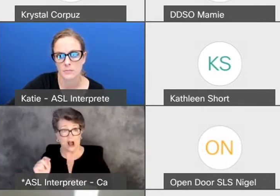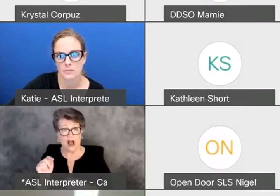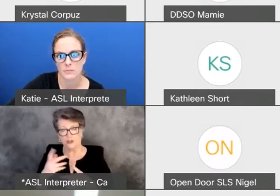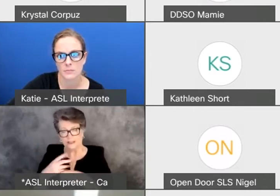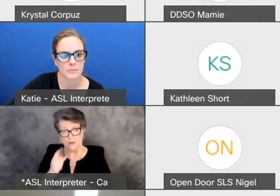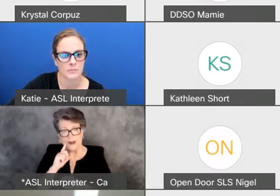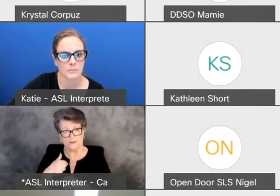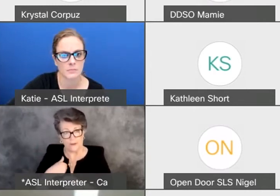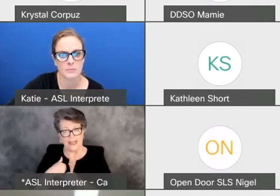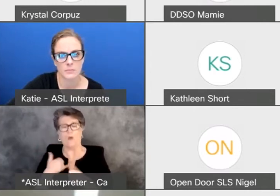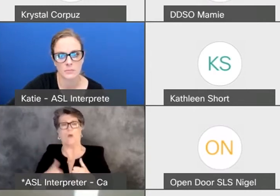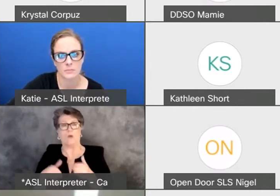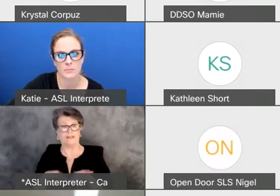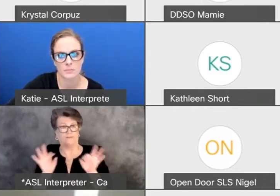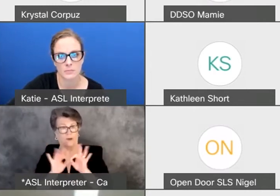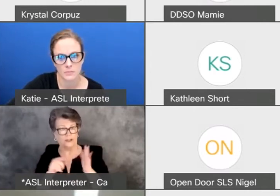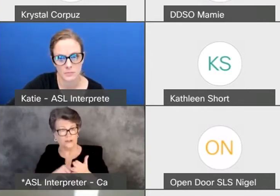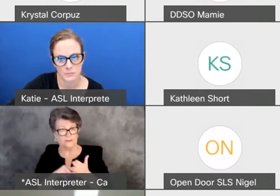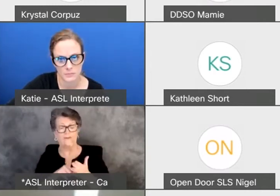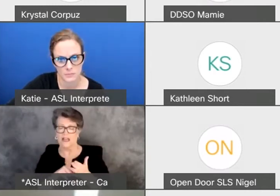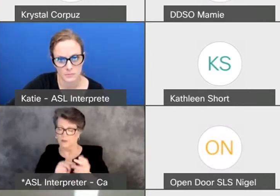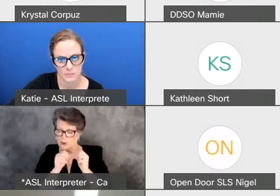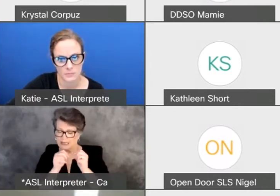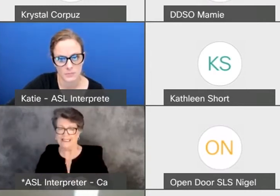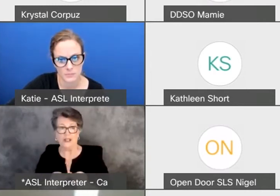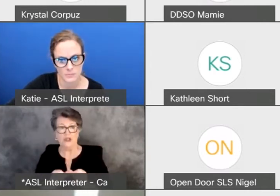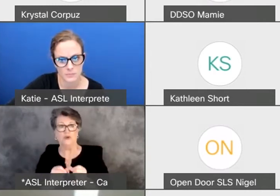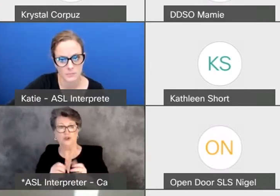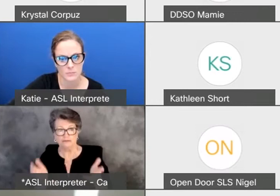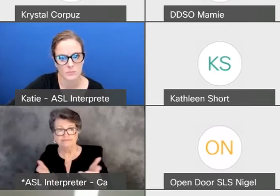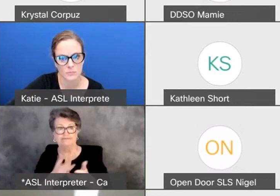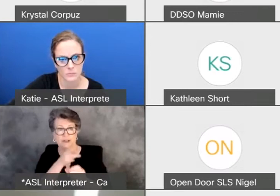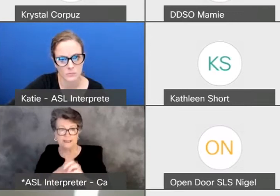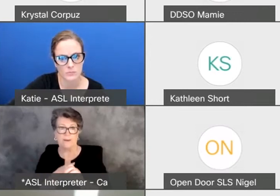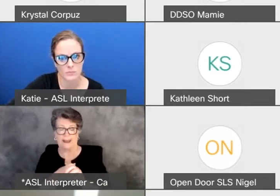summarize valuable. So with just continued encouragement to participate